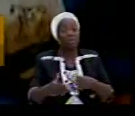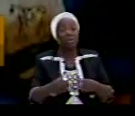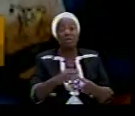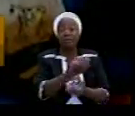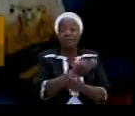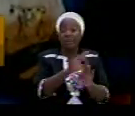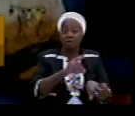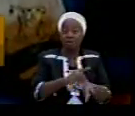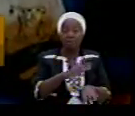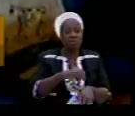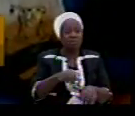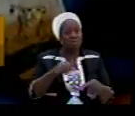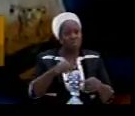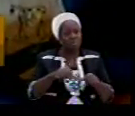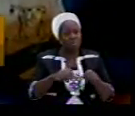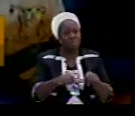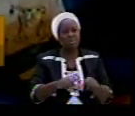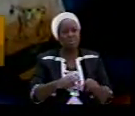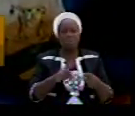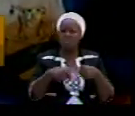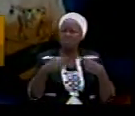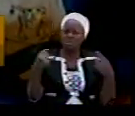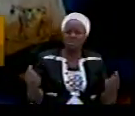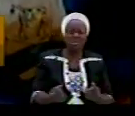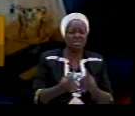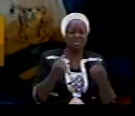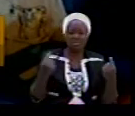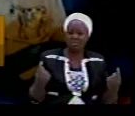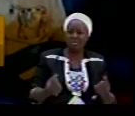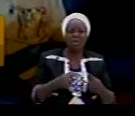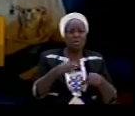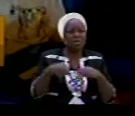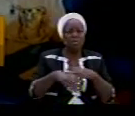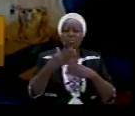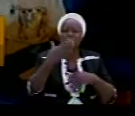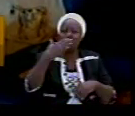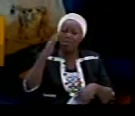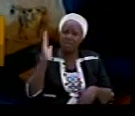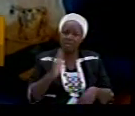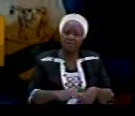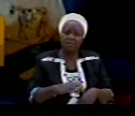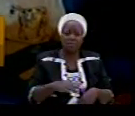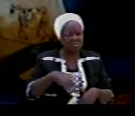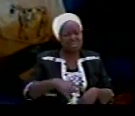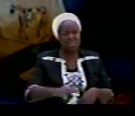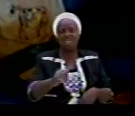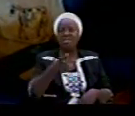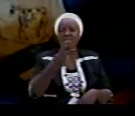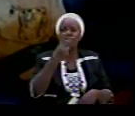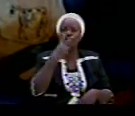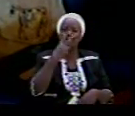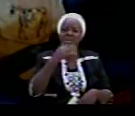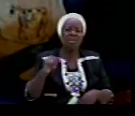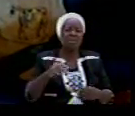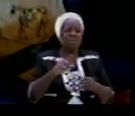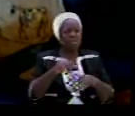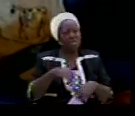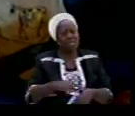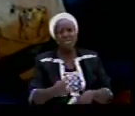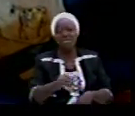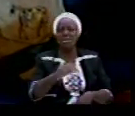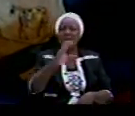sinning, still doing evil, still drinking, still smoking, still